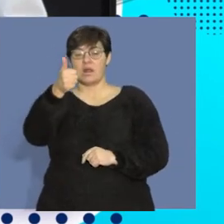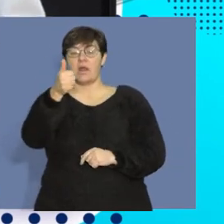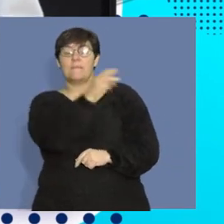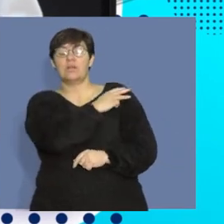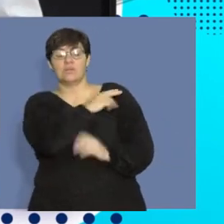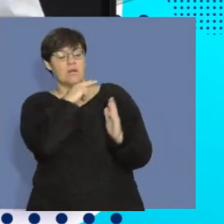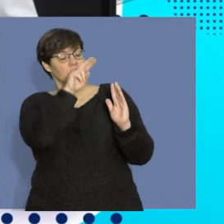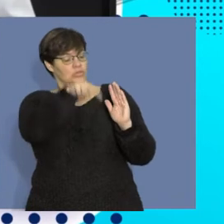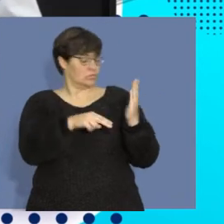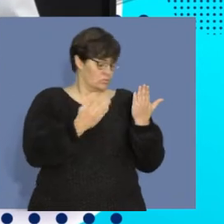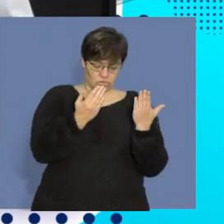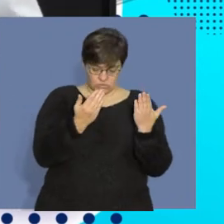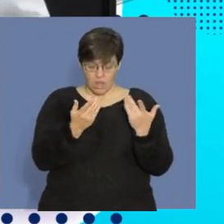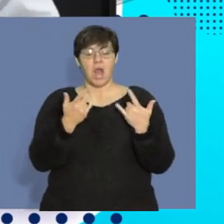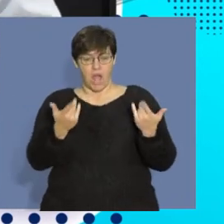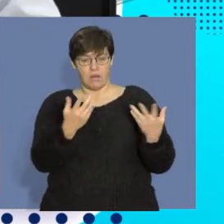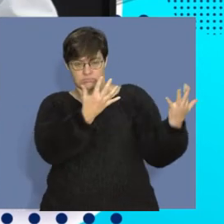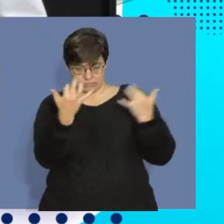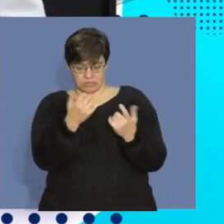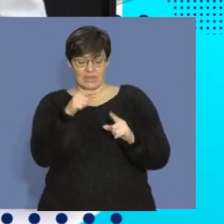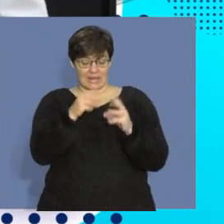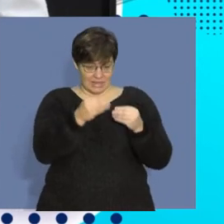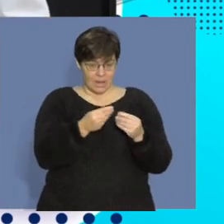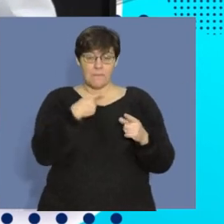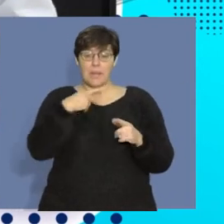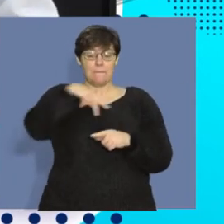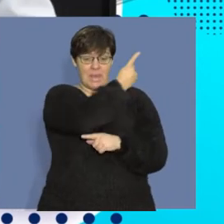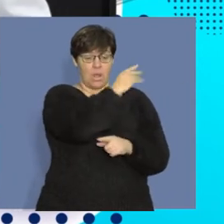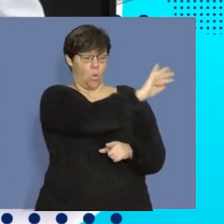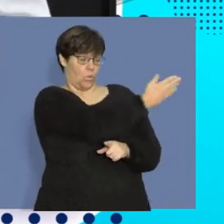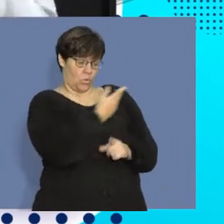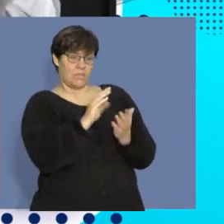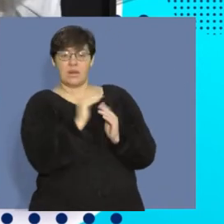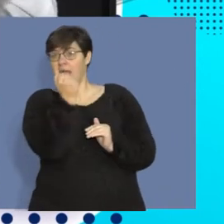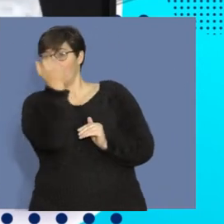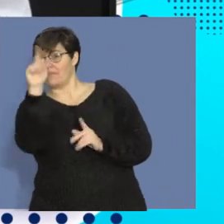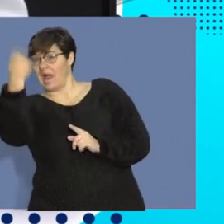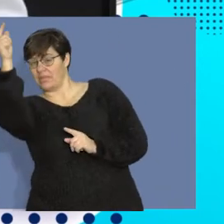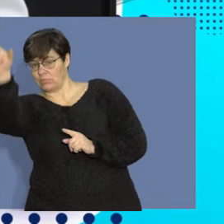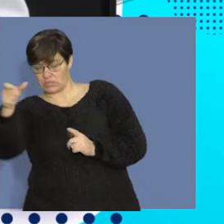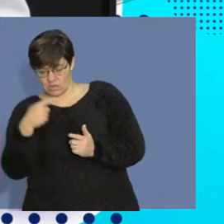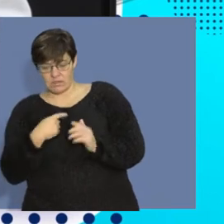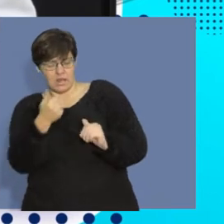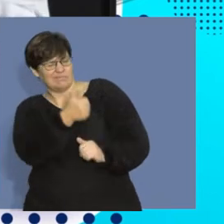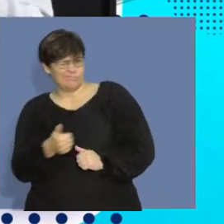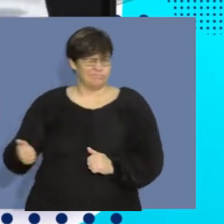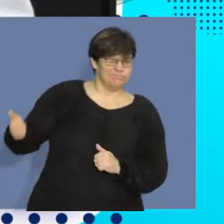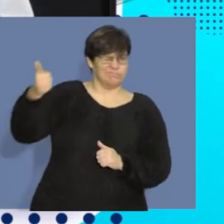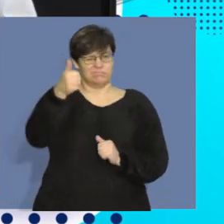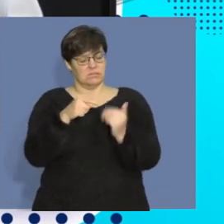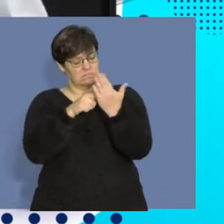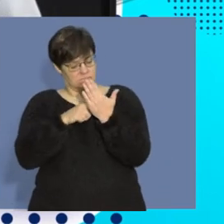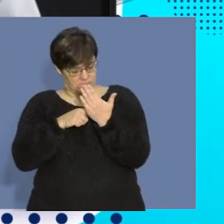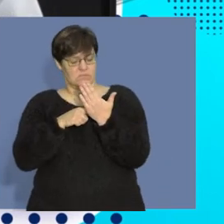of management, obviously would be either the business's accountant or somebody in a very senior